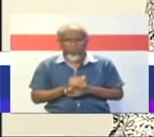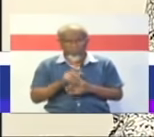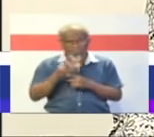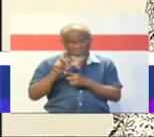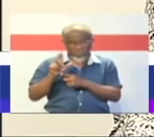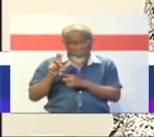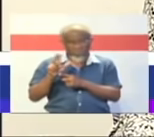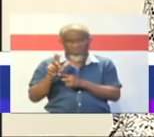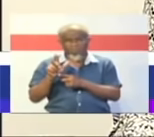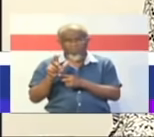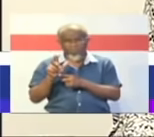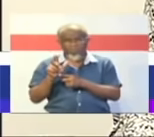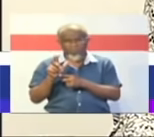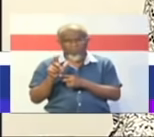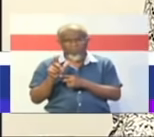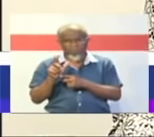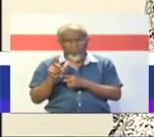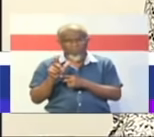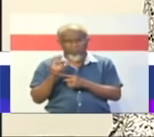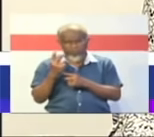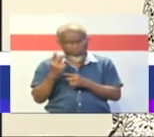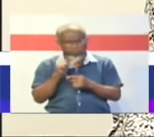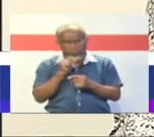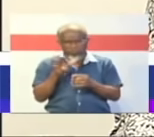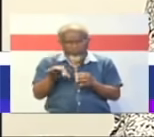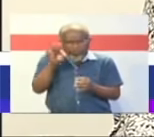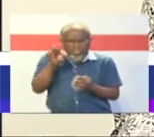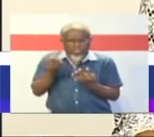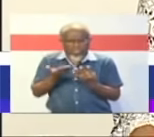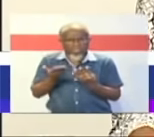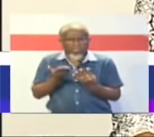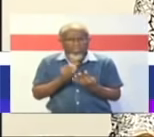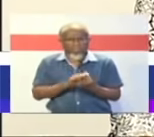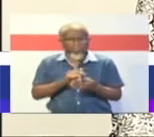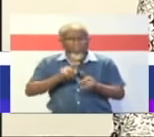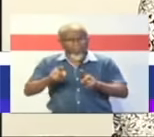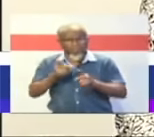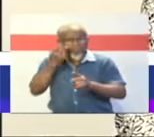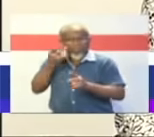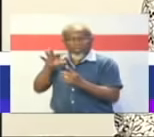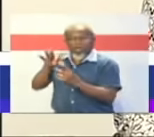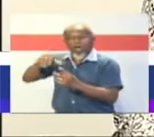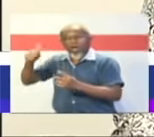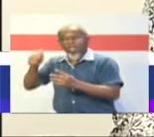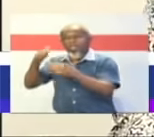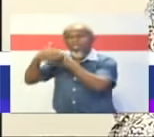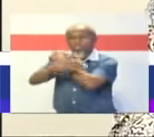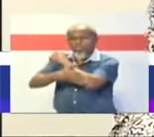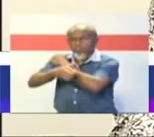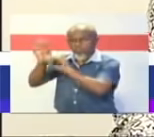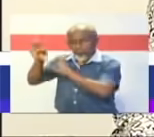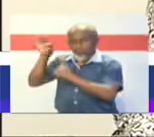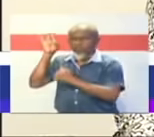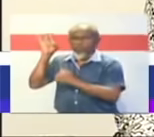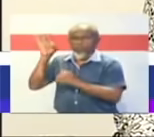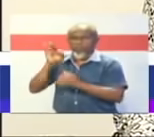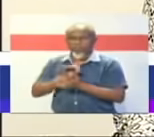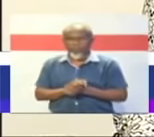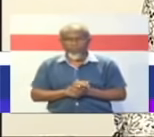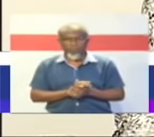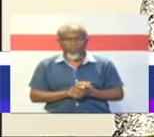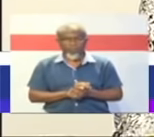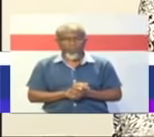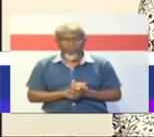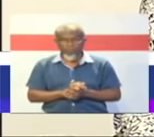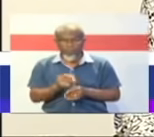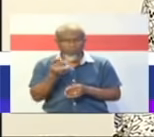detected in Trinidad and Tobago to date in the samples that we've tested, but they have been detected in other countries in the region.